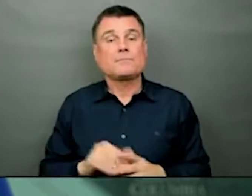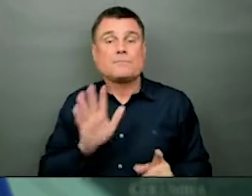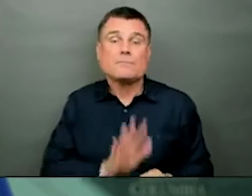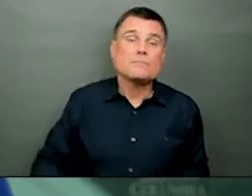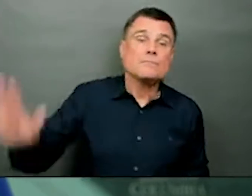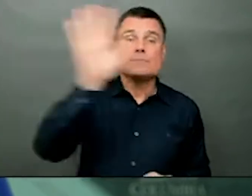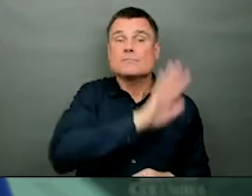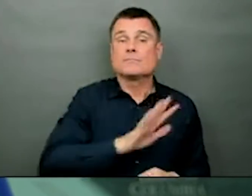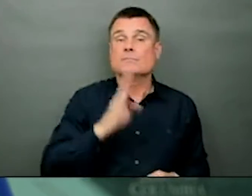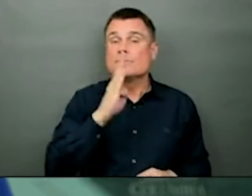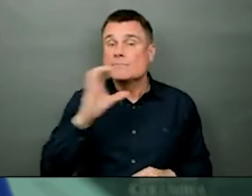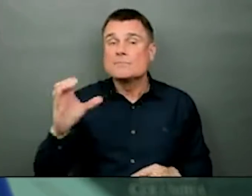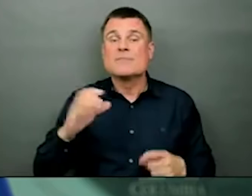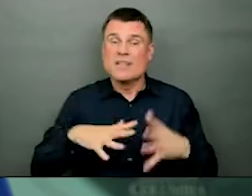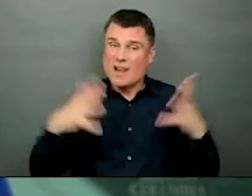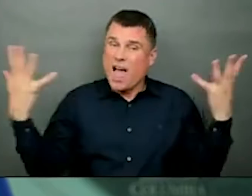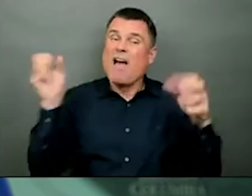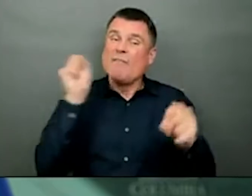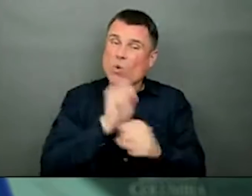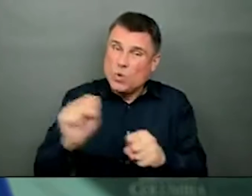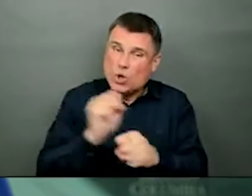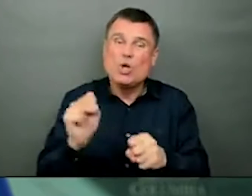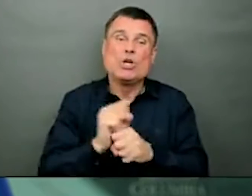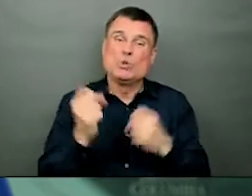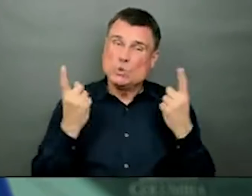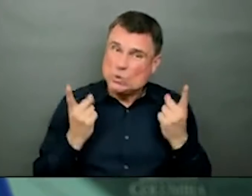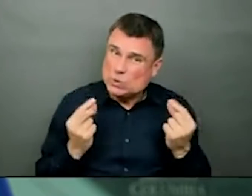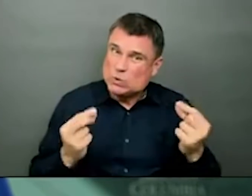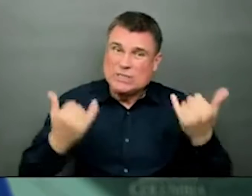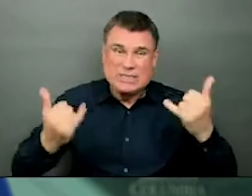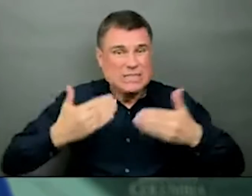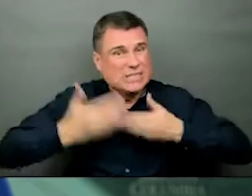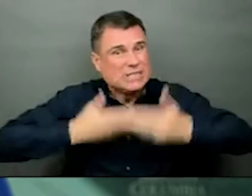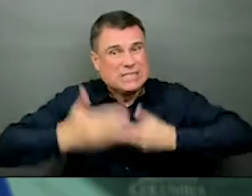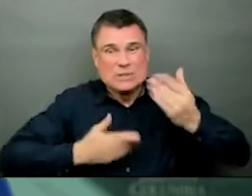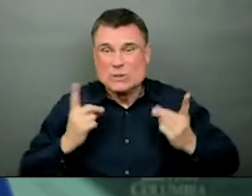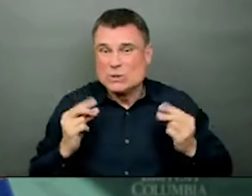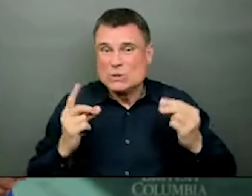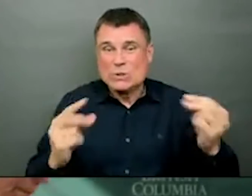lot of work left to improve long-term care in BC.